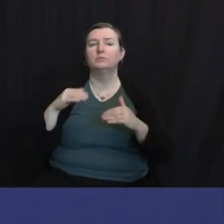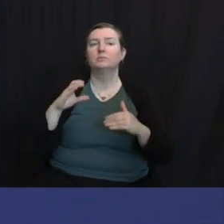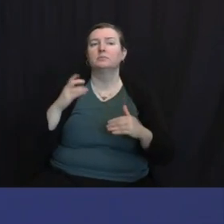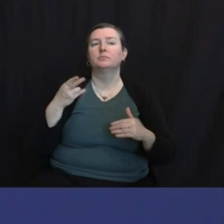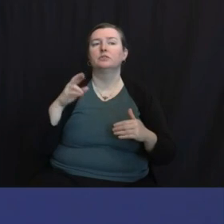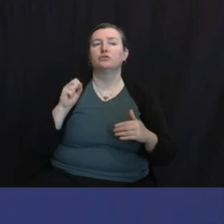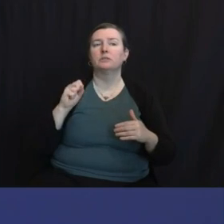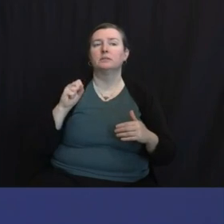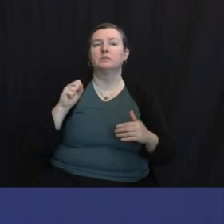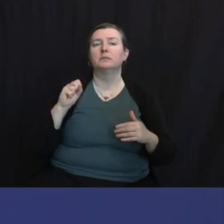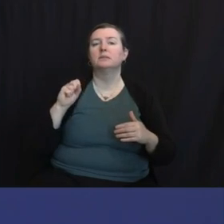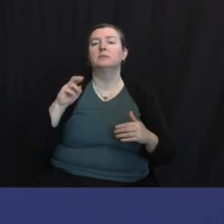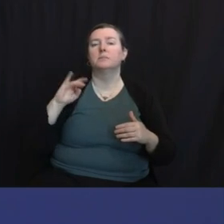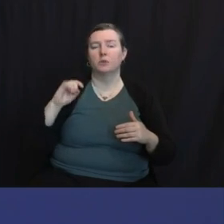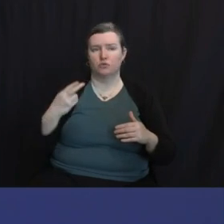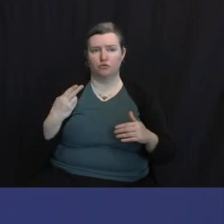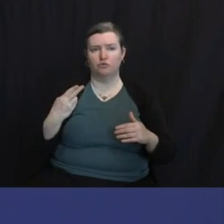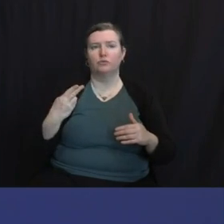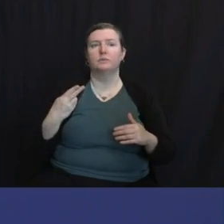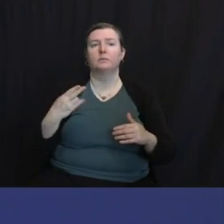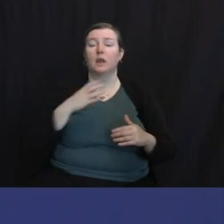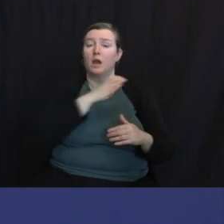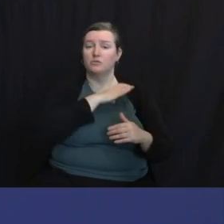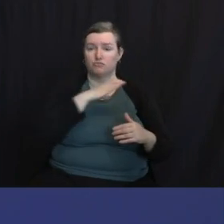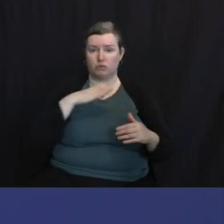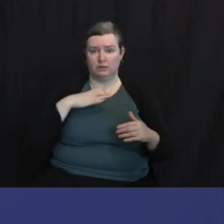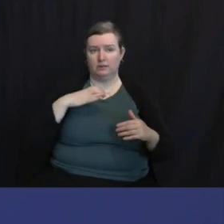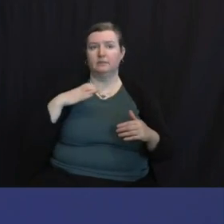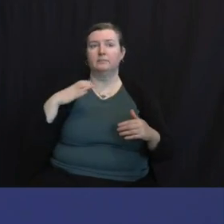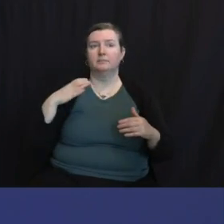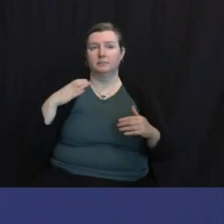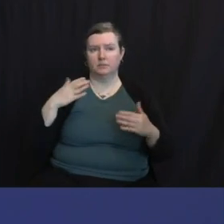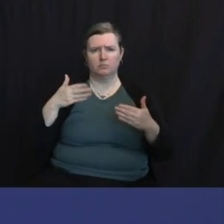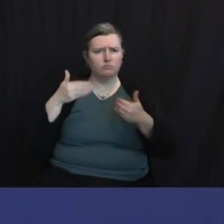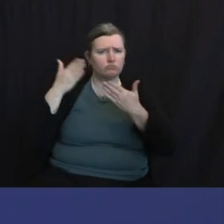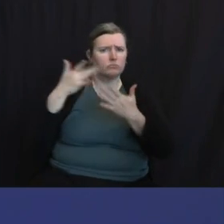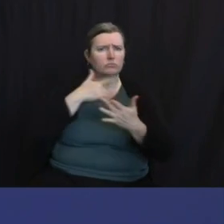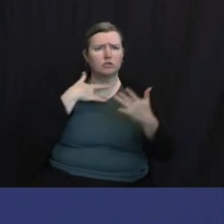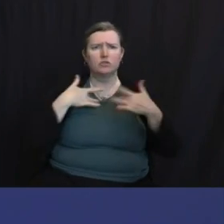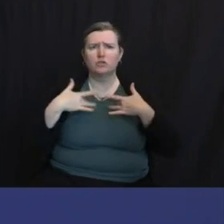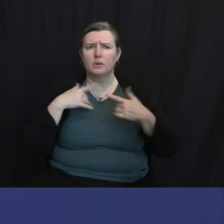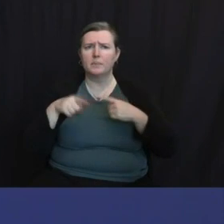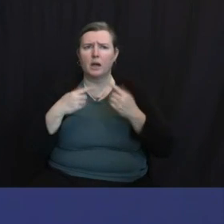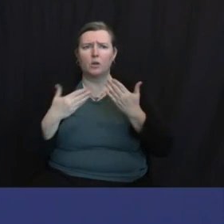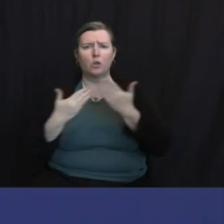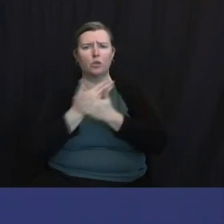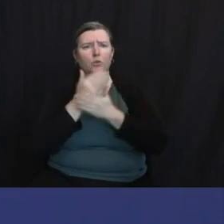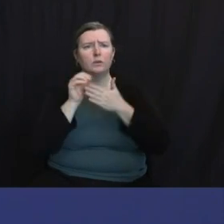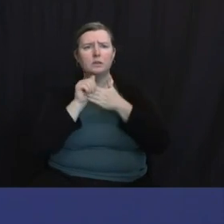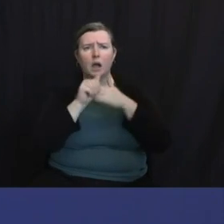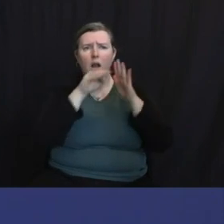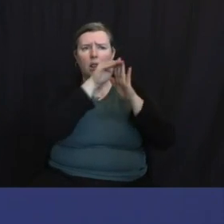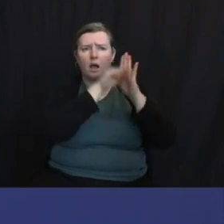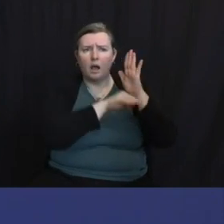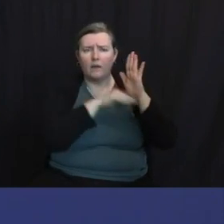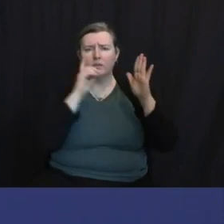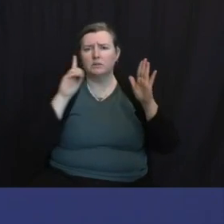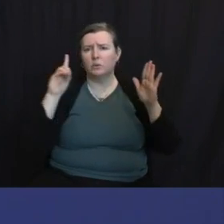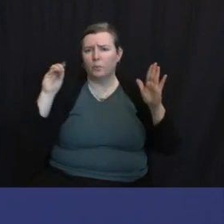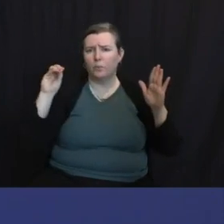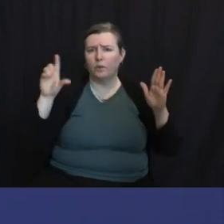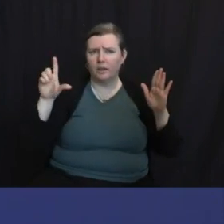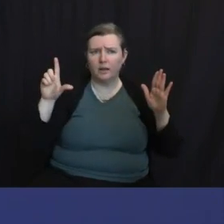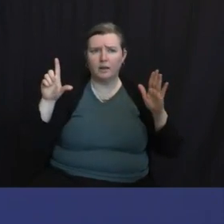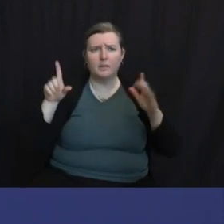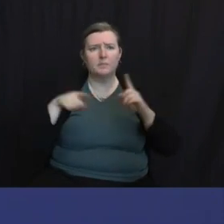rather, has raised some concerns about new guidance from the Department of Labor limiting the amount of referrals state and federal lawmakers